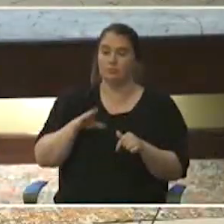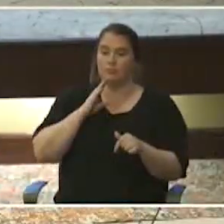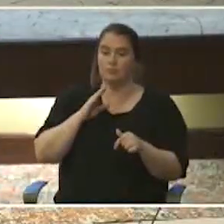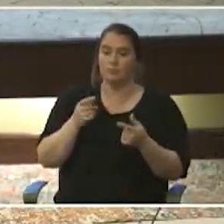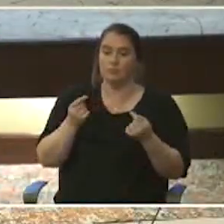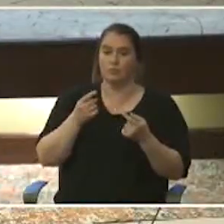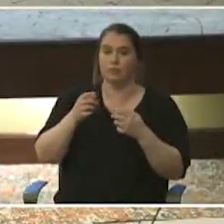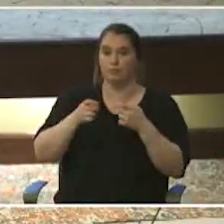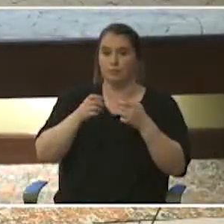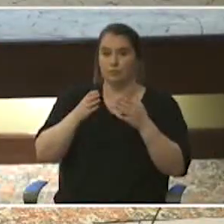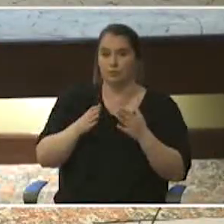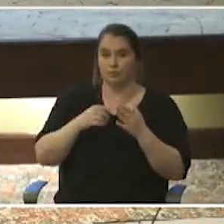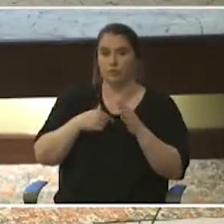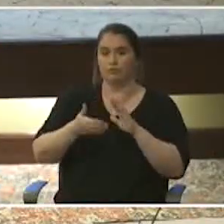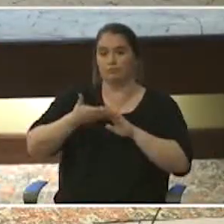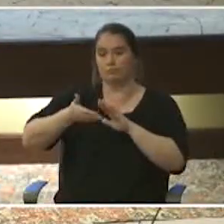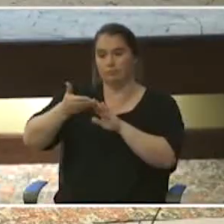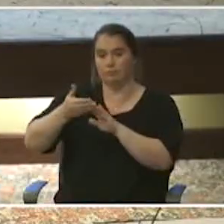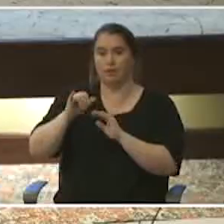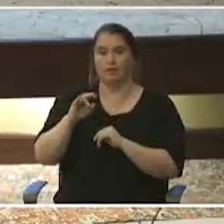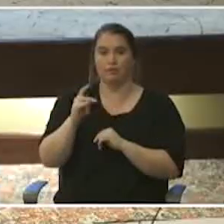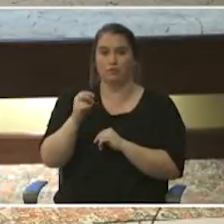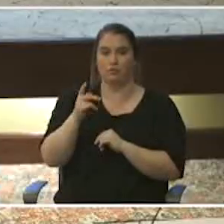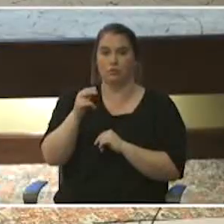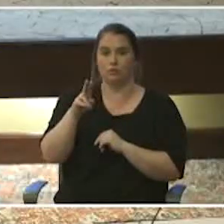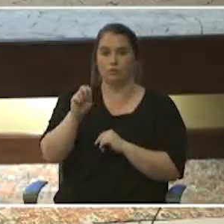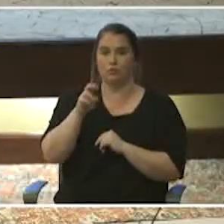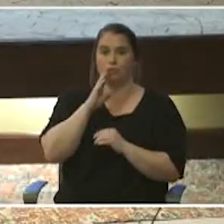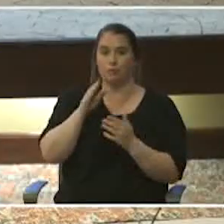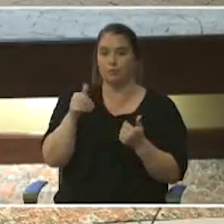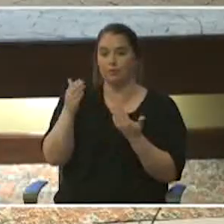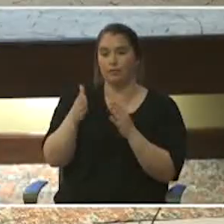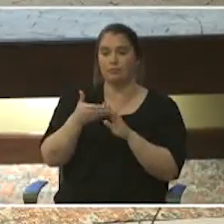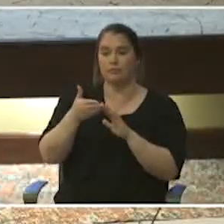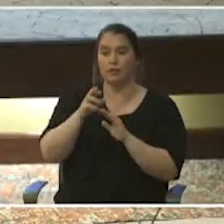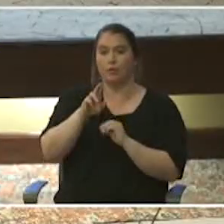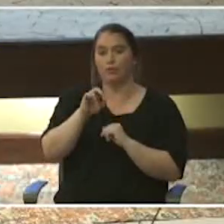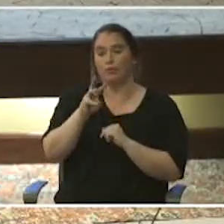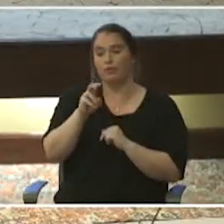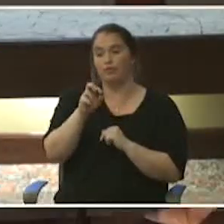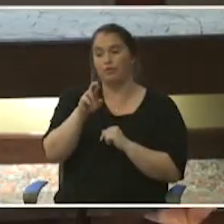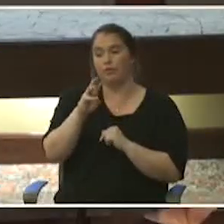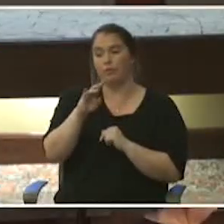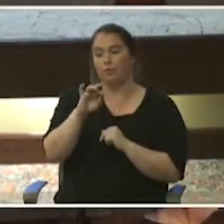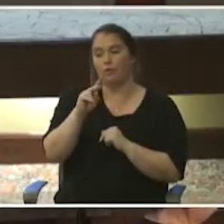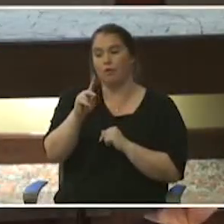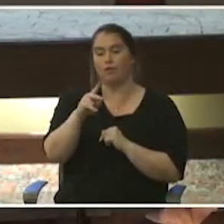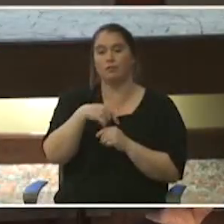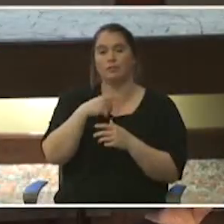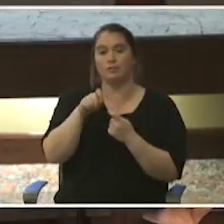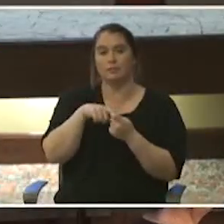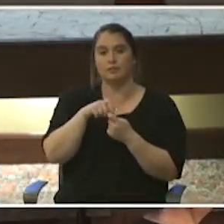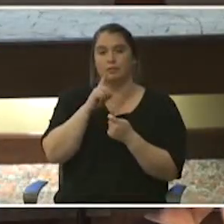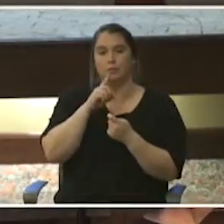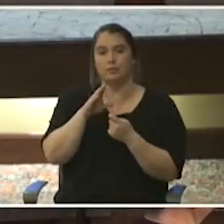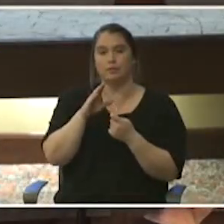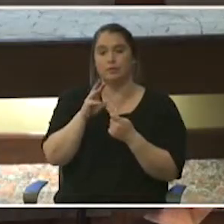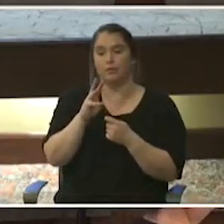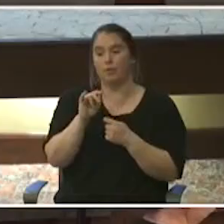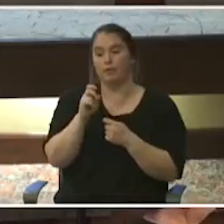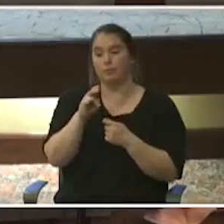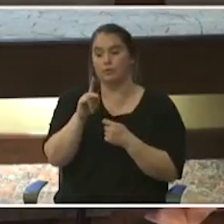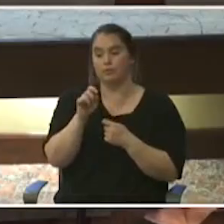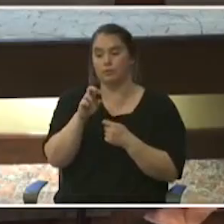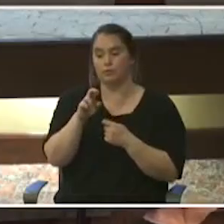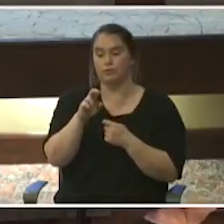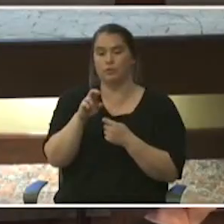of Infrastructure Services, Charles Least. Mr. Least will provide an update on the Riverwalk project, specifically the section running from Webster to